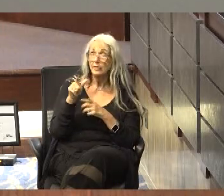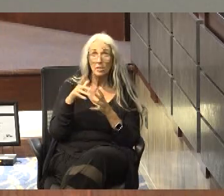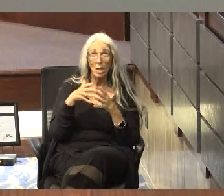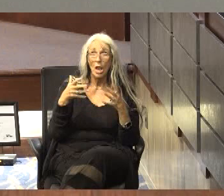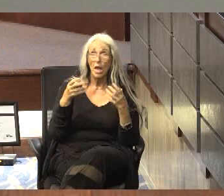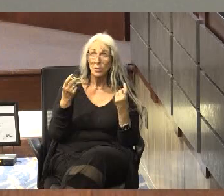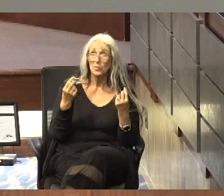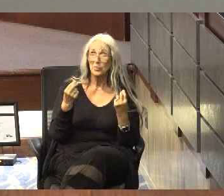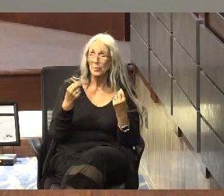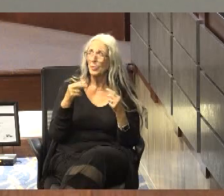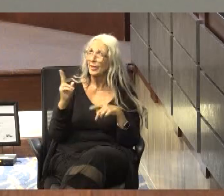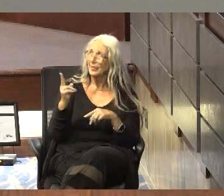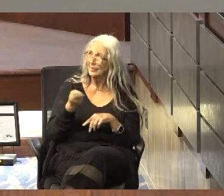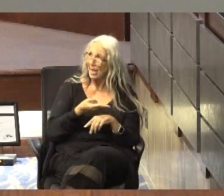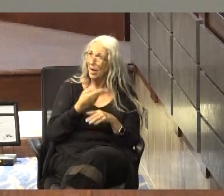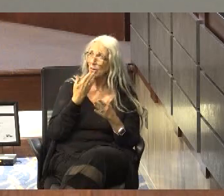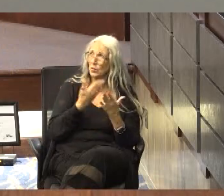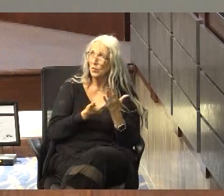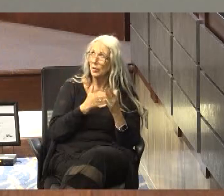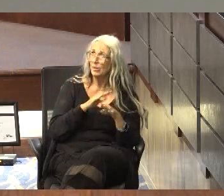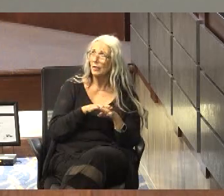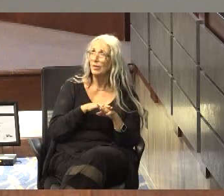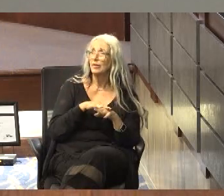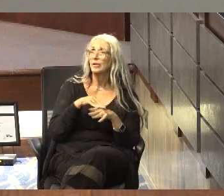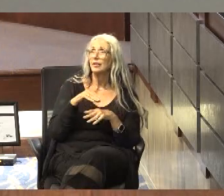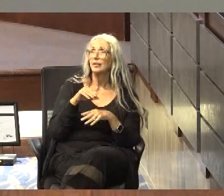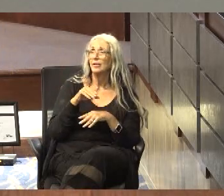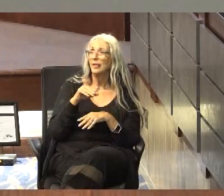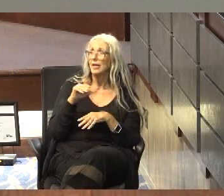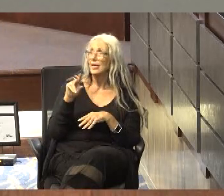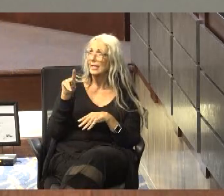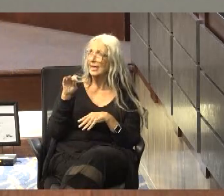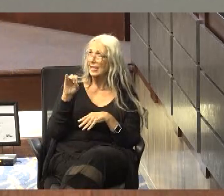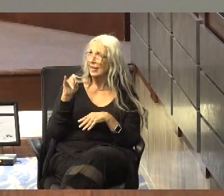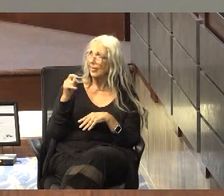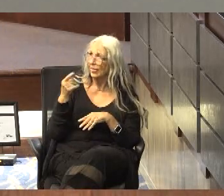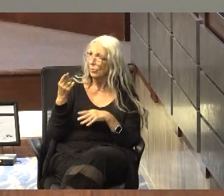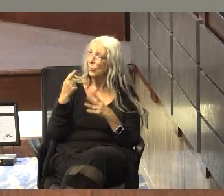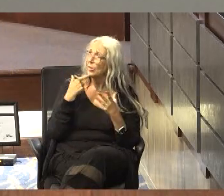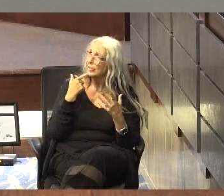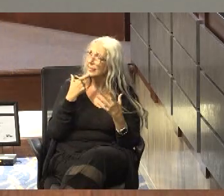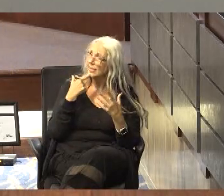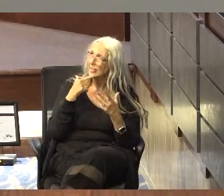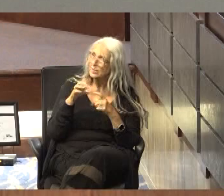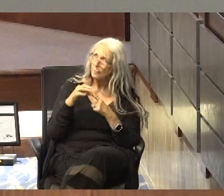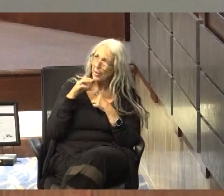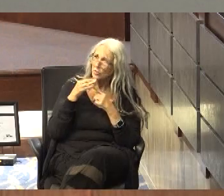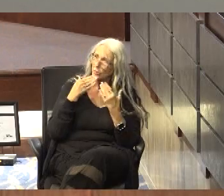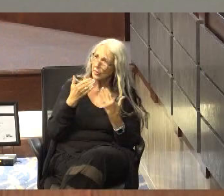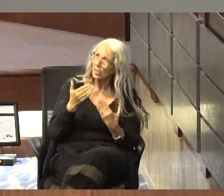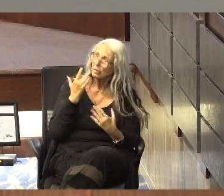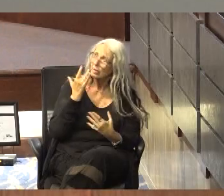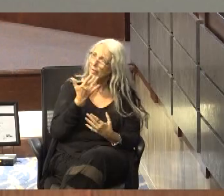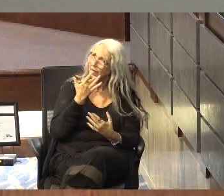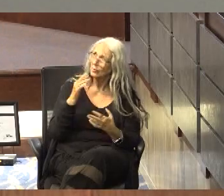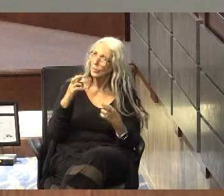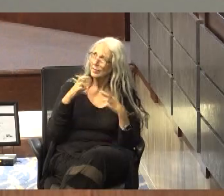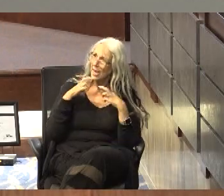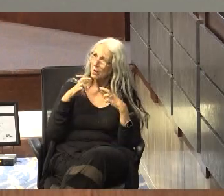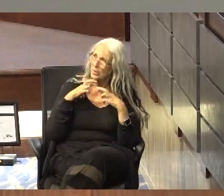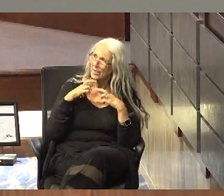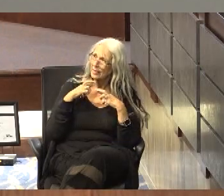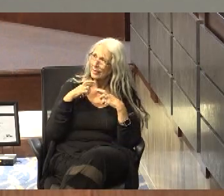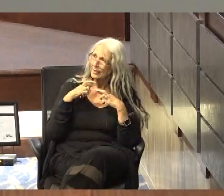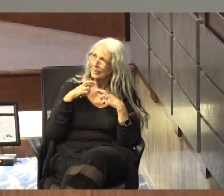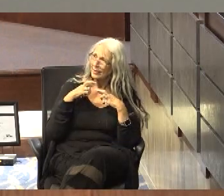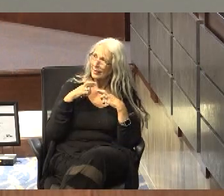But he's hired well on his team as well. So Kent, just wanted to say a special thanks to you. Good luck on retirement. And